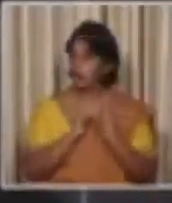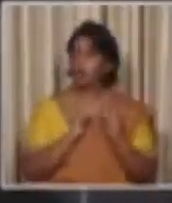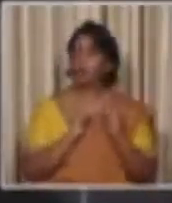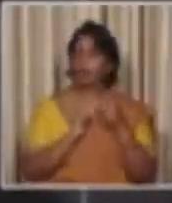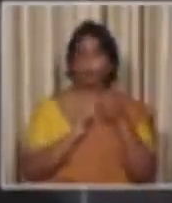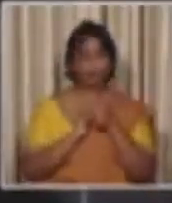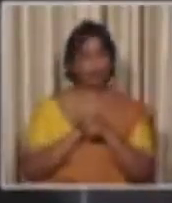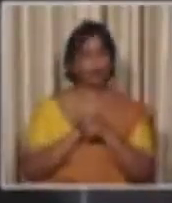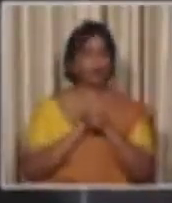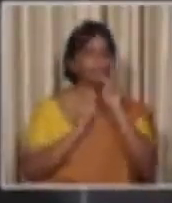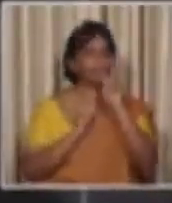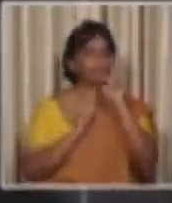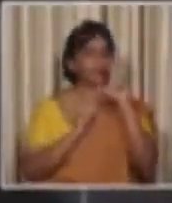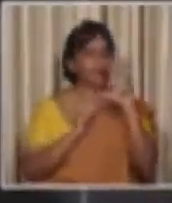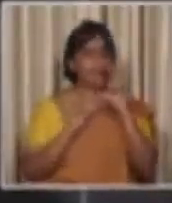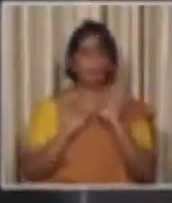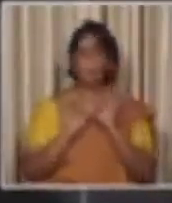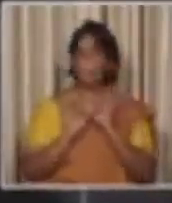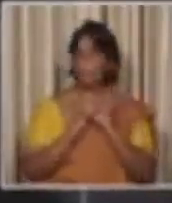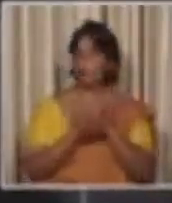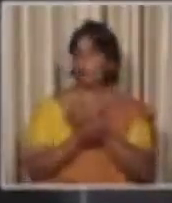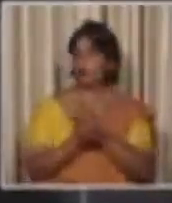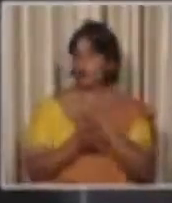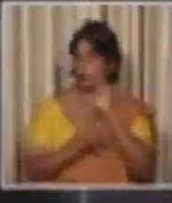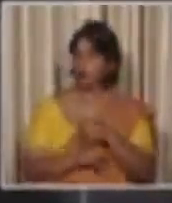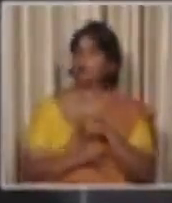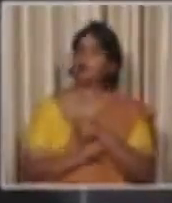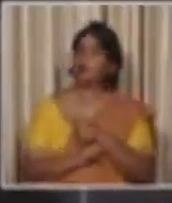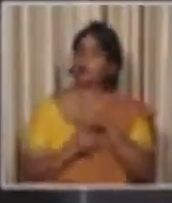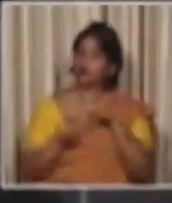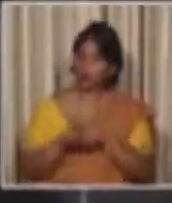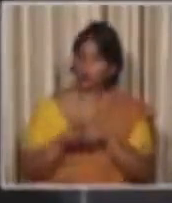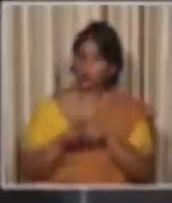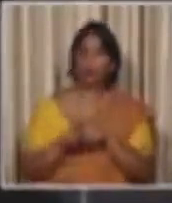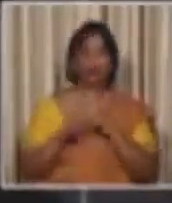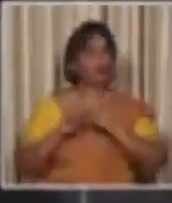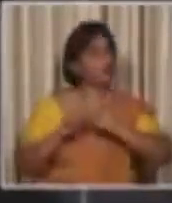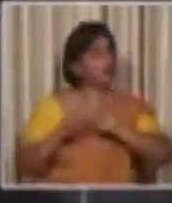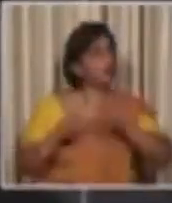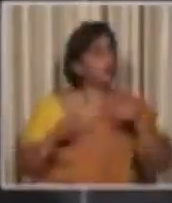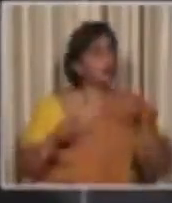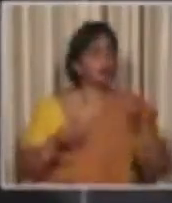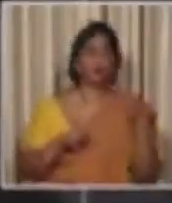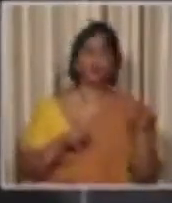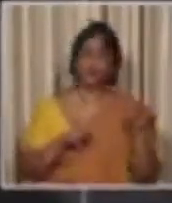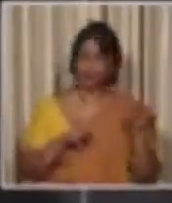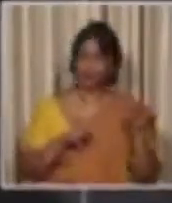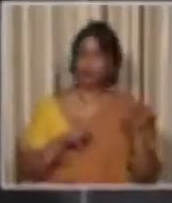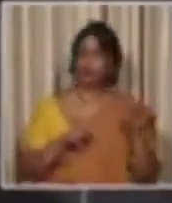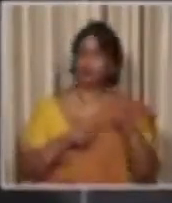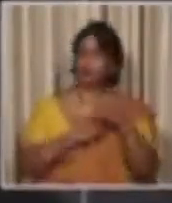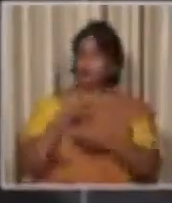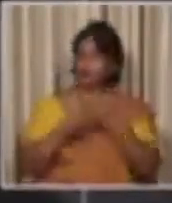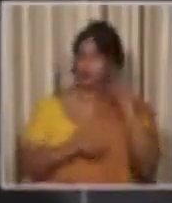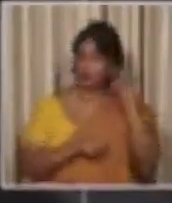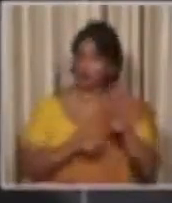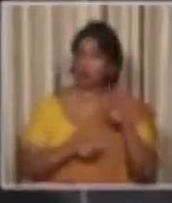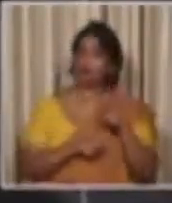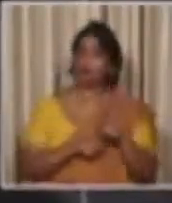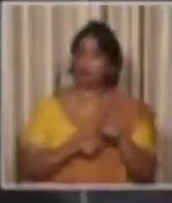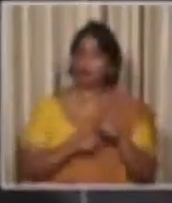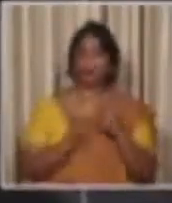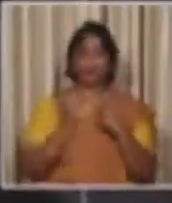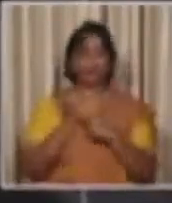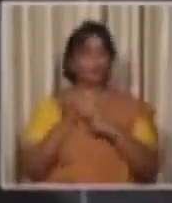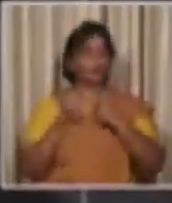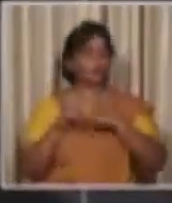billion. I'm also asking, was it open to other investors to make any bids? Why should you give it to only one company? There should